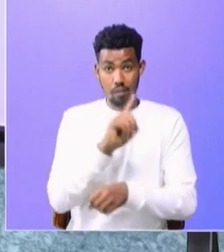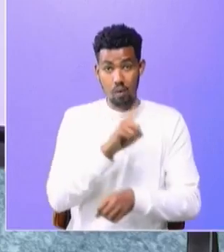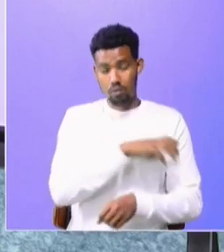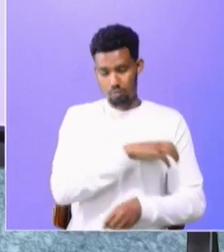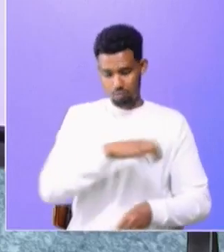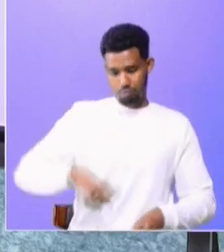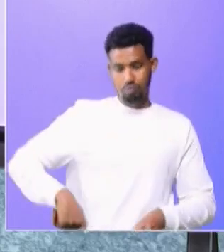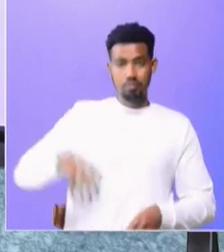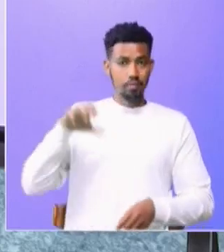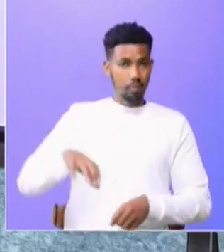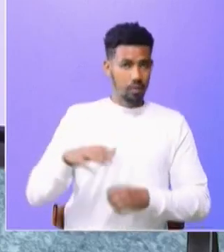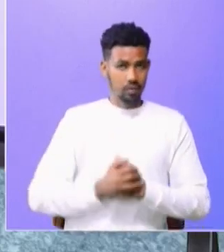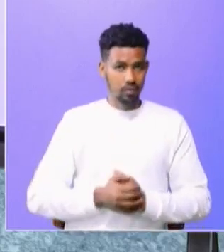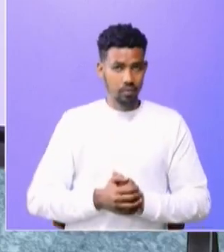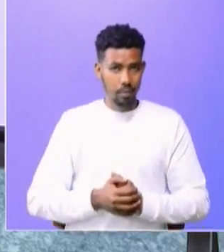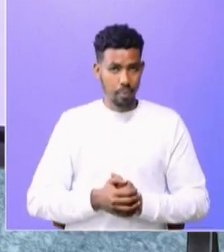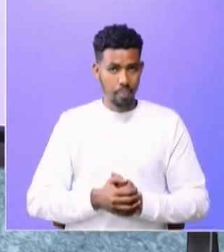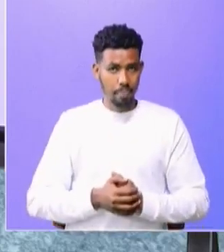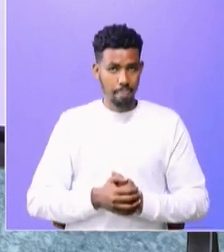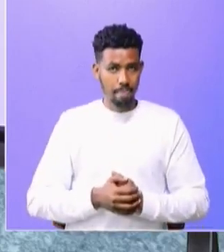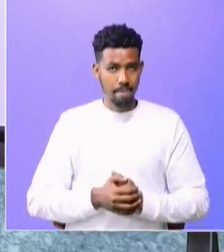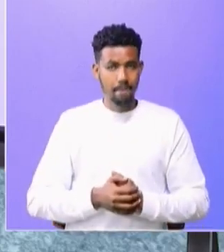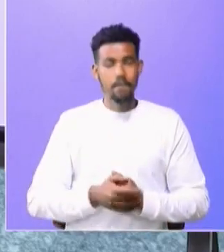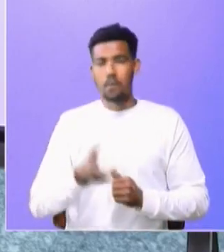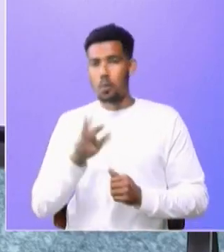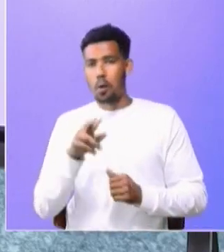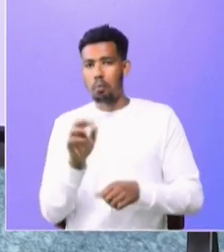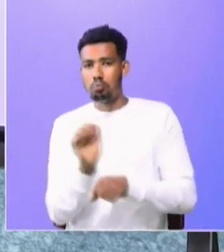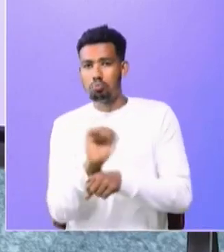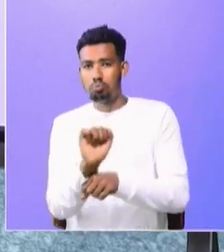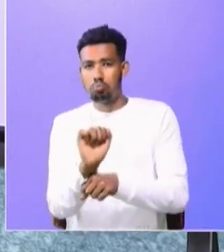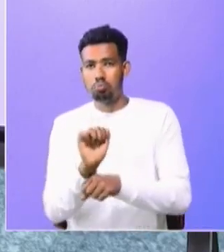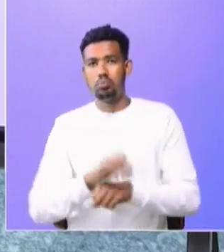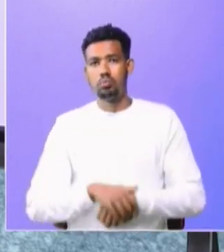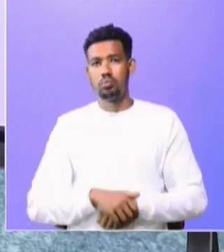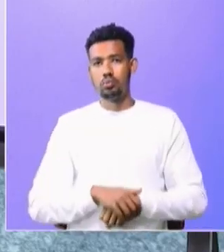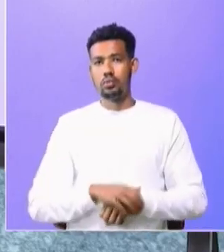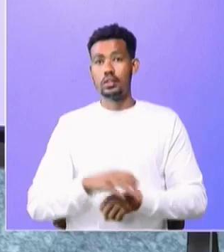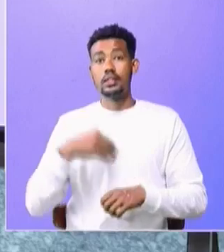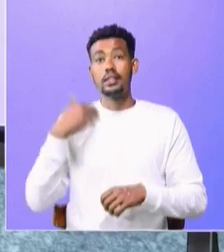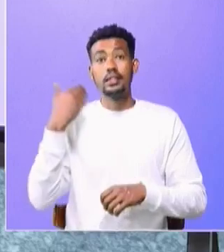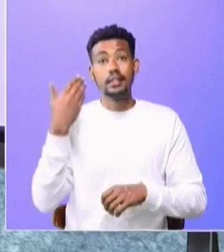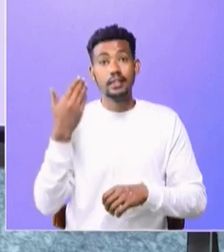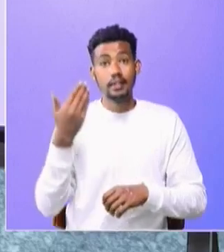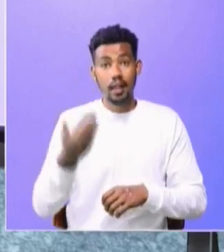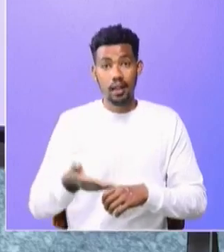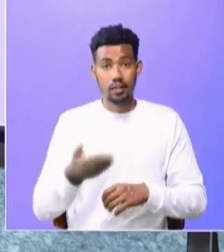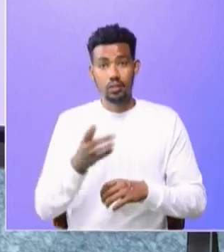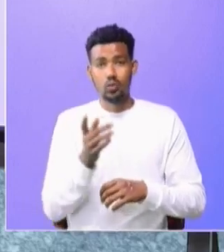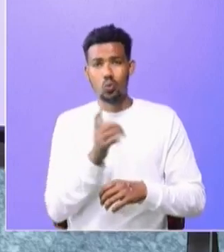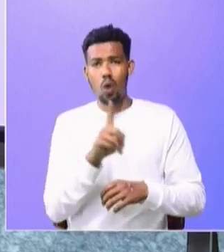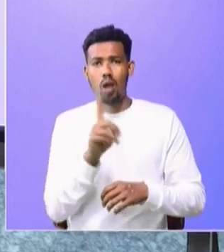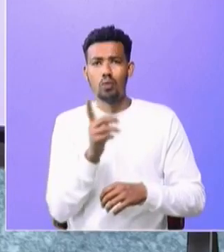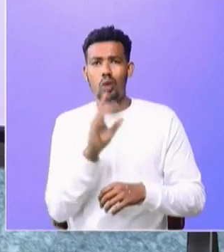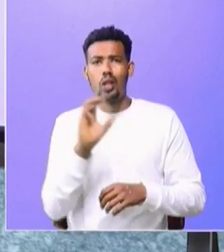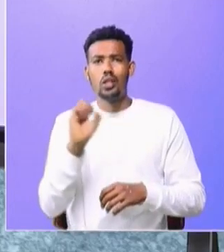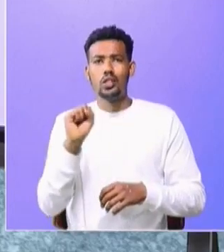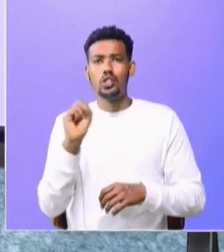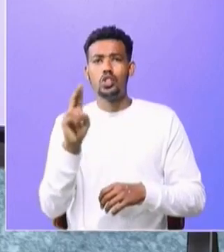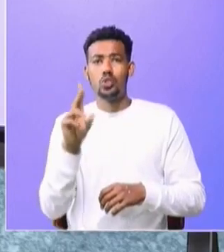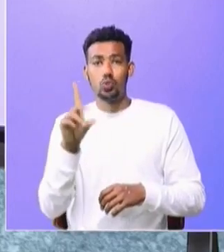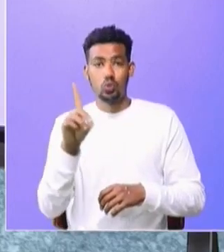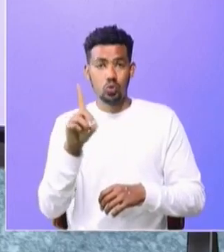while you are riding or driving too. The next one, should. Should that show